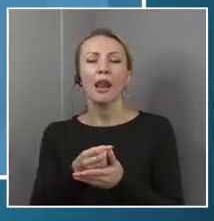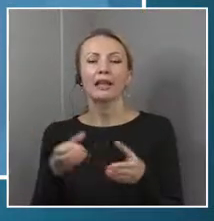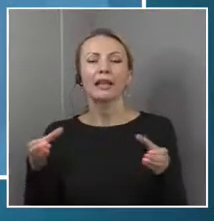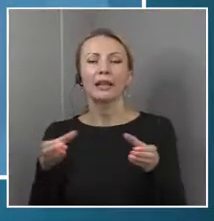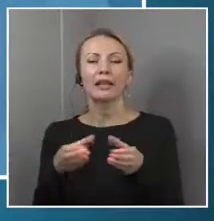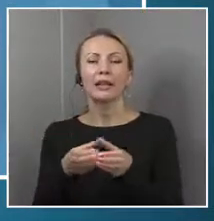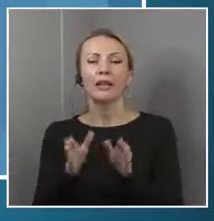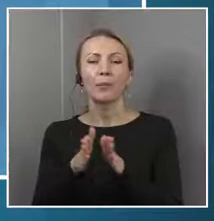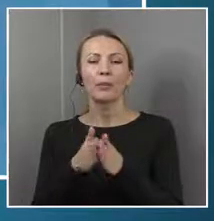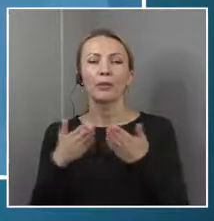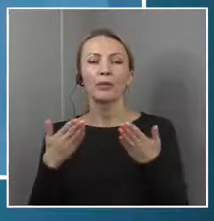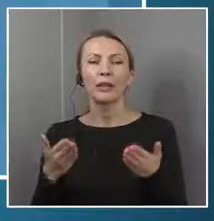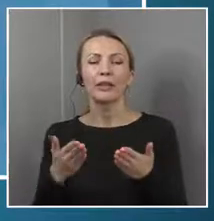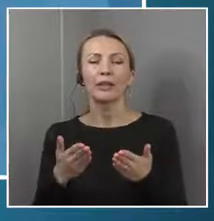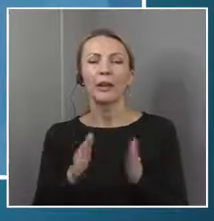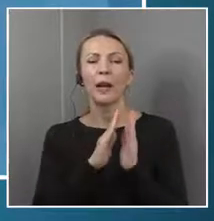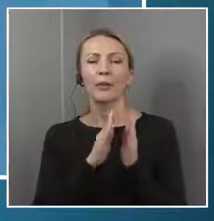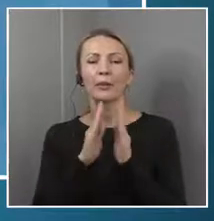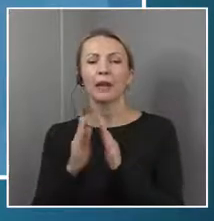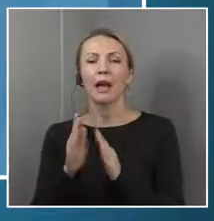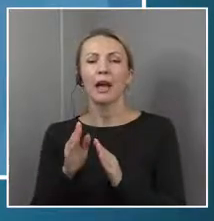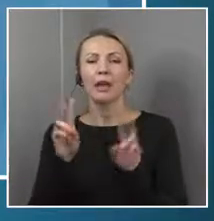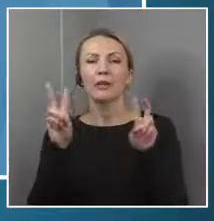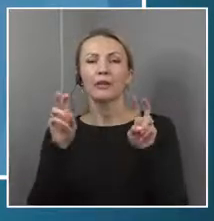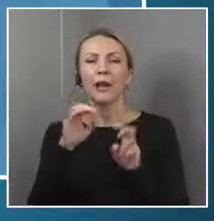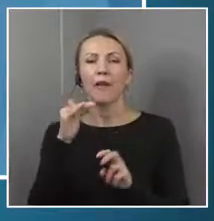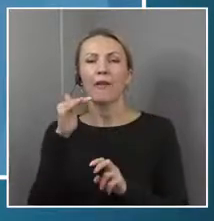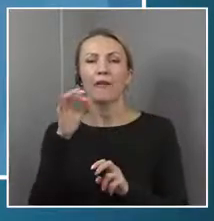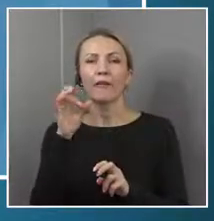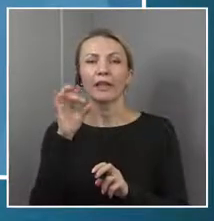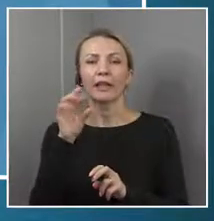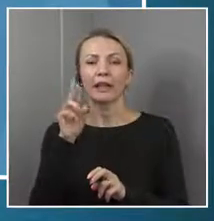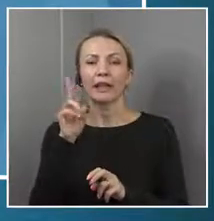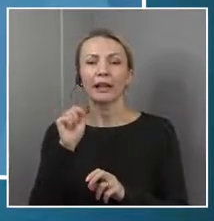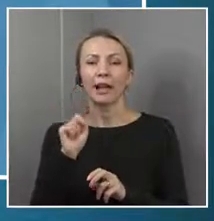History of Collecting at the Frick Collection and Frick Art Reference Library.